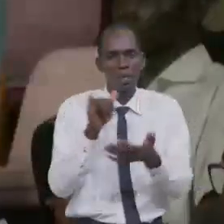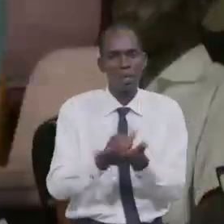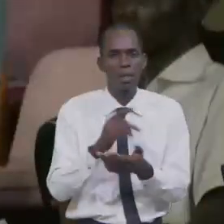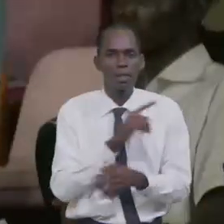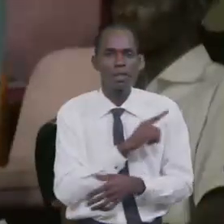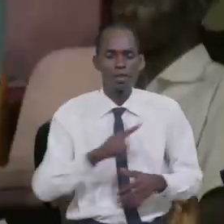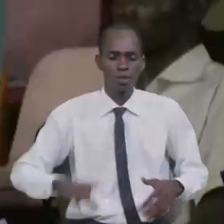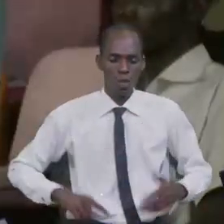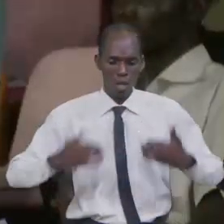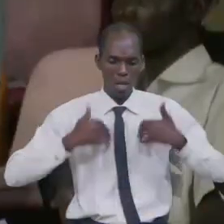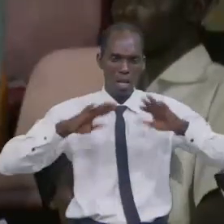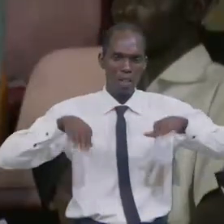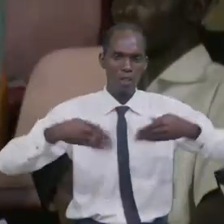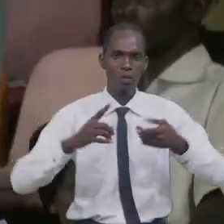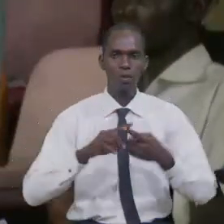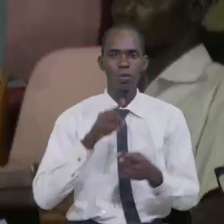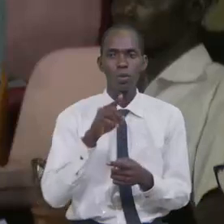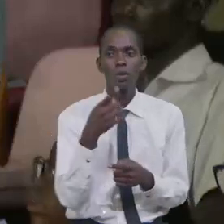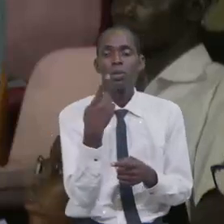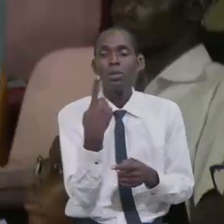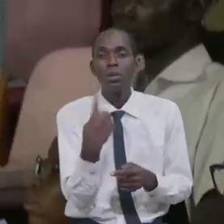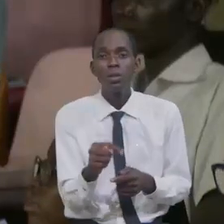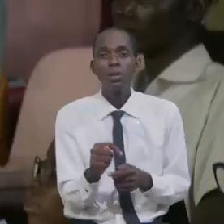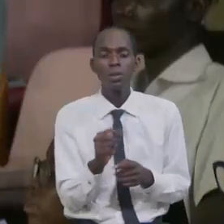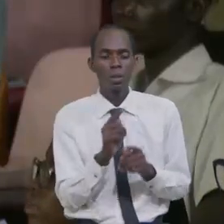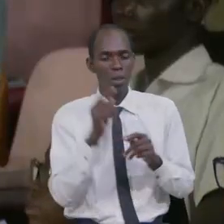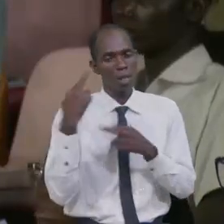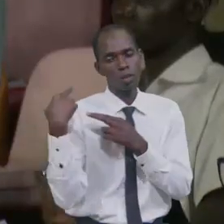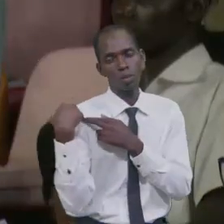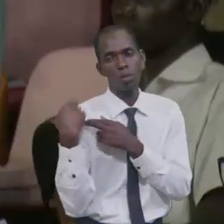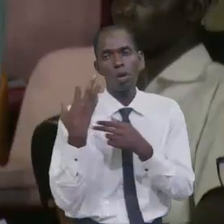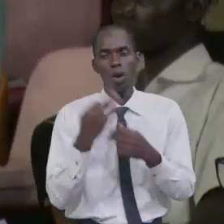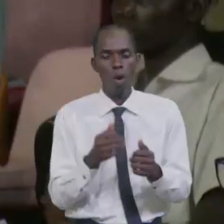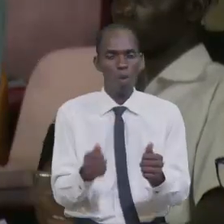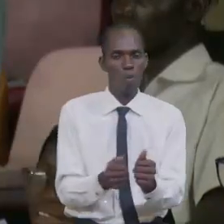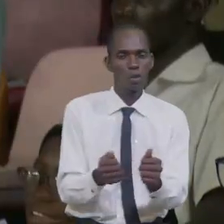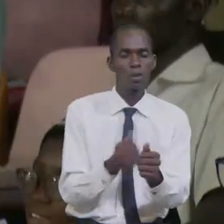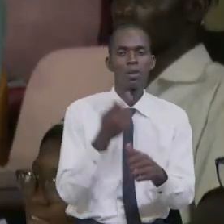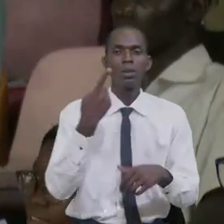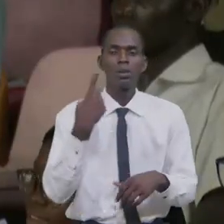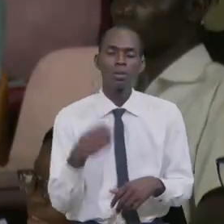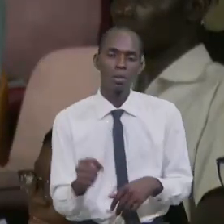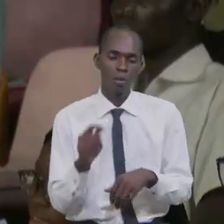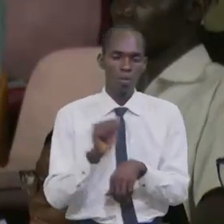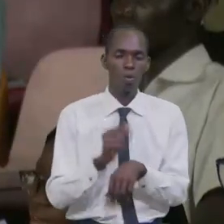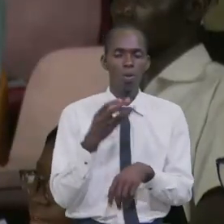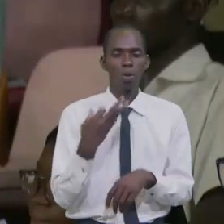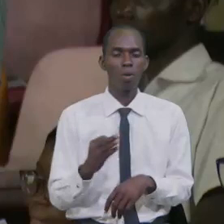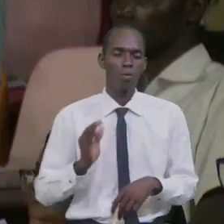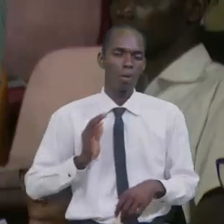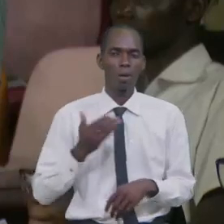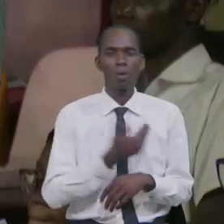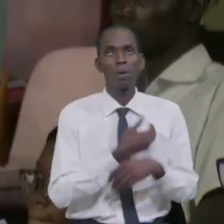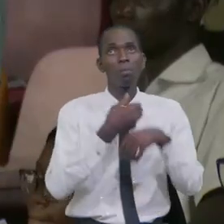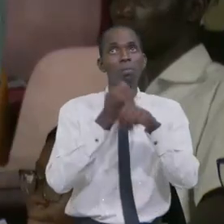you, the responsibility of pursuing the mandate of our Maker.